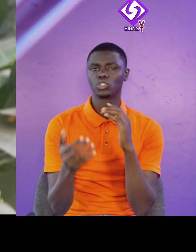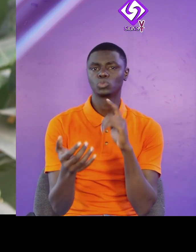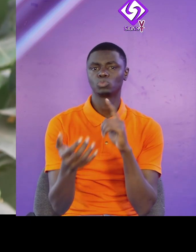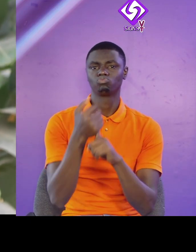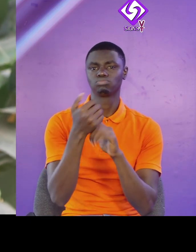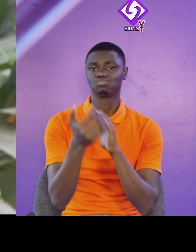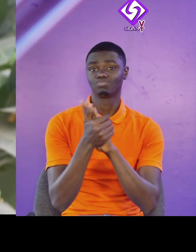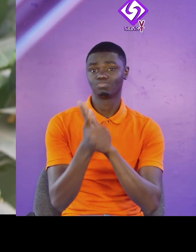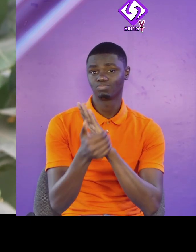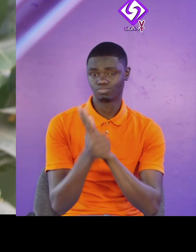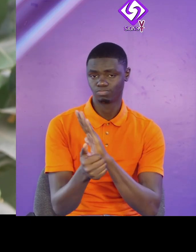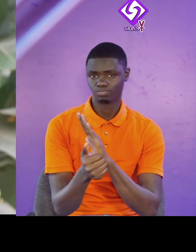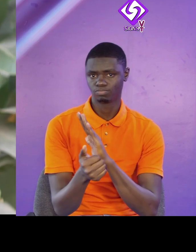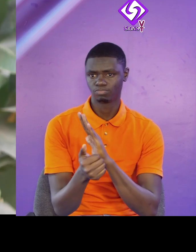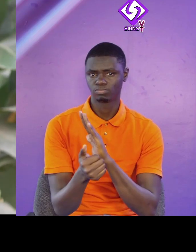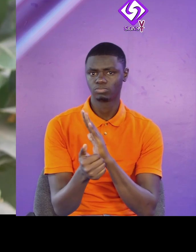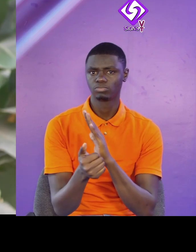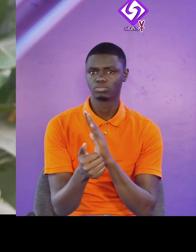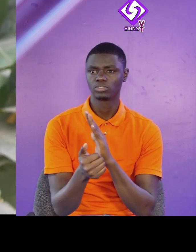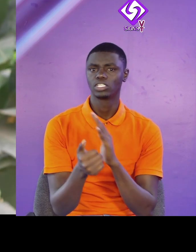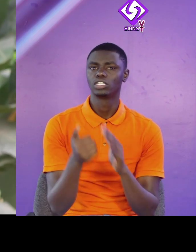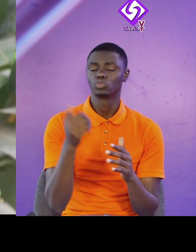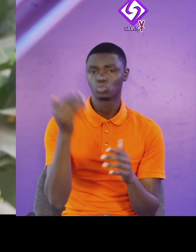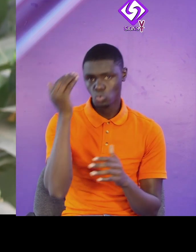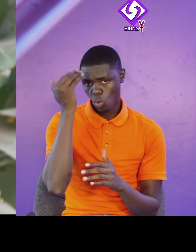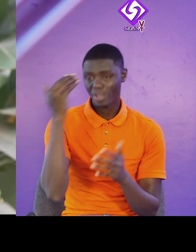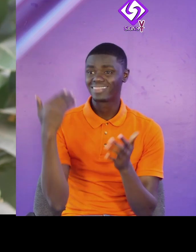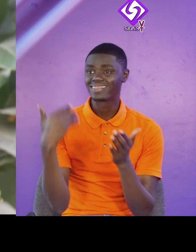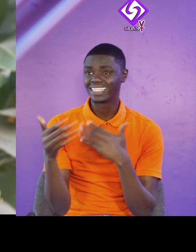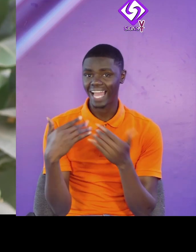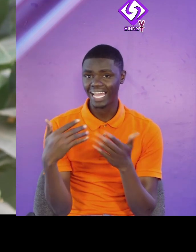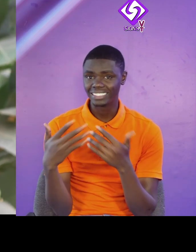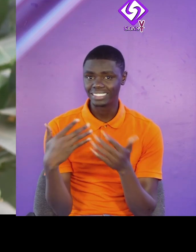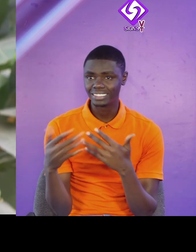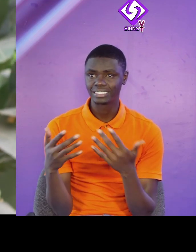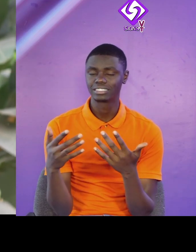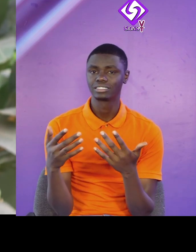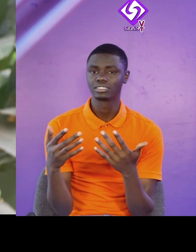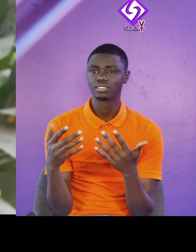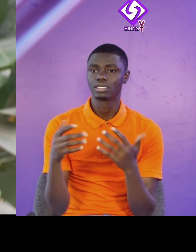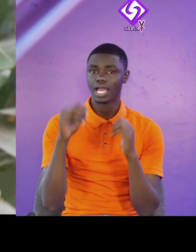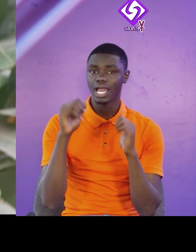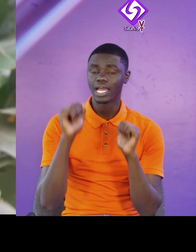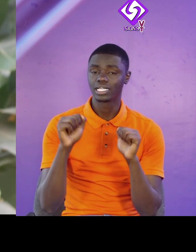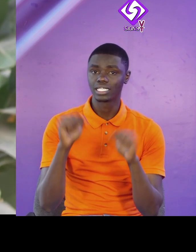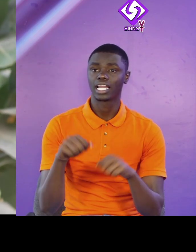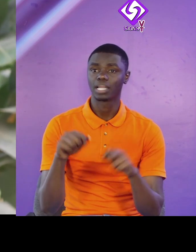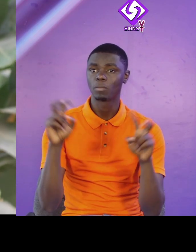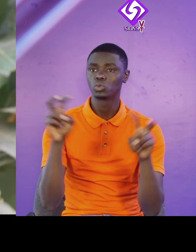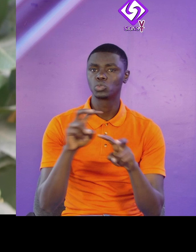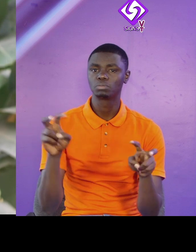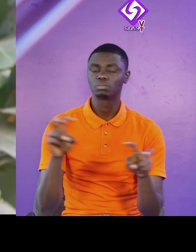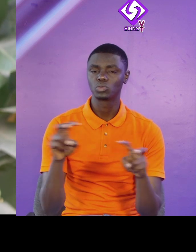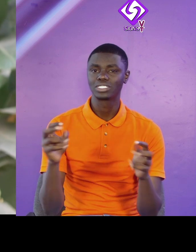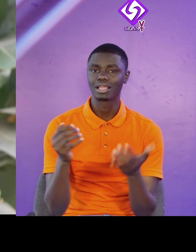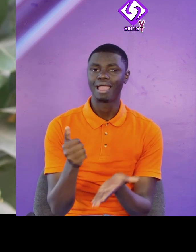to spot the signs and symptoms and be able to seek help at an early stage